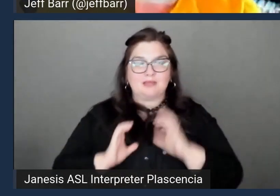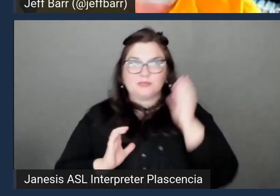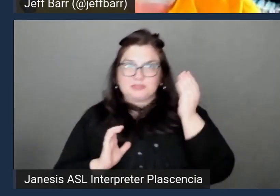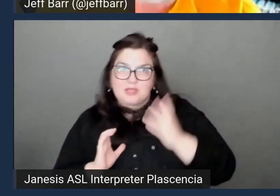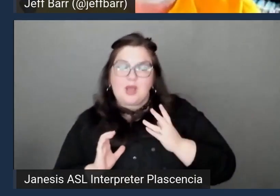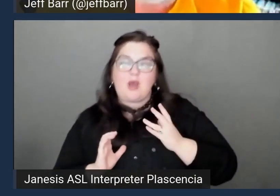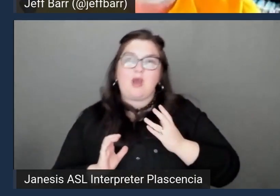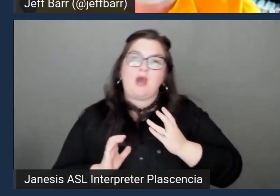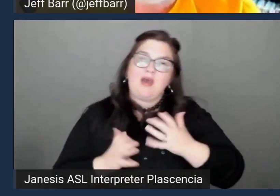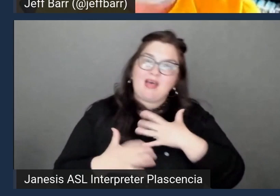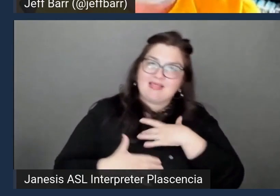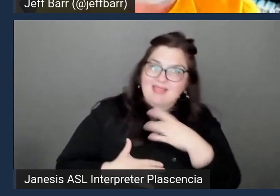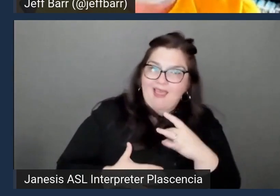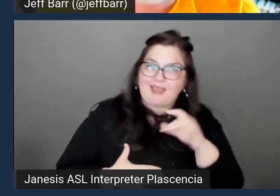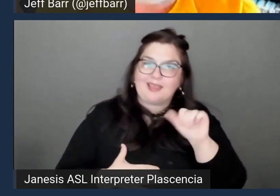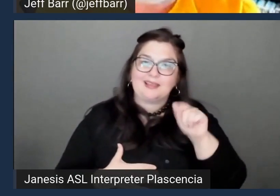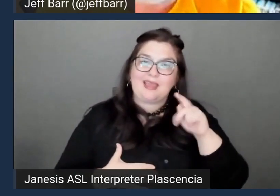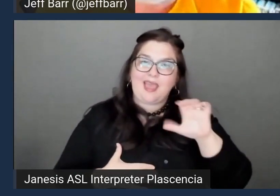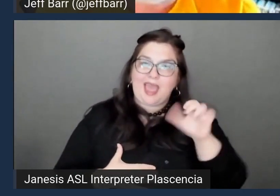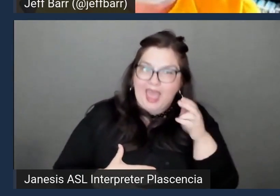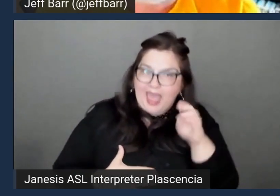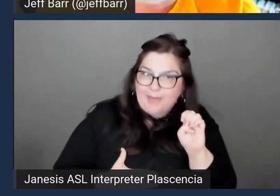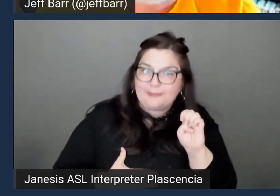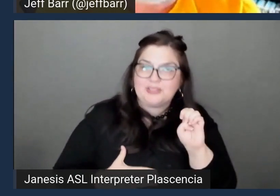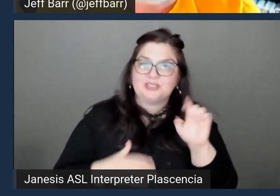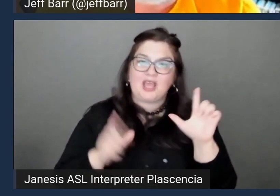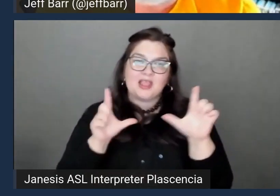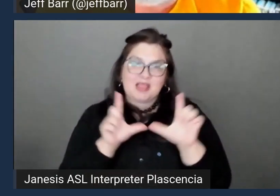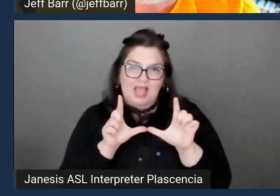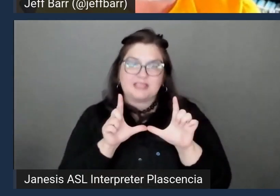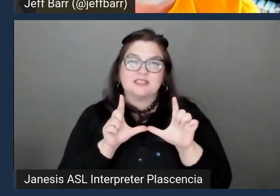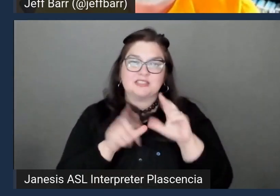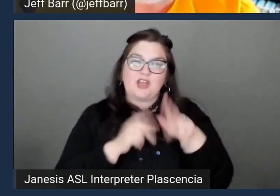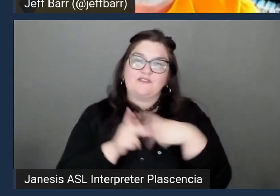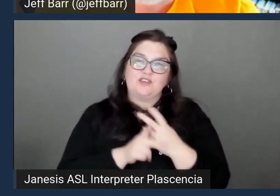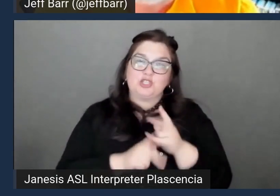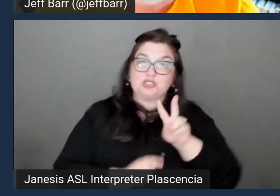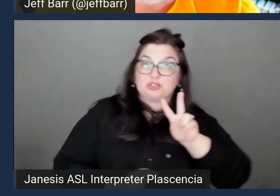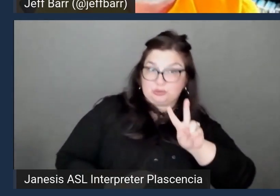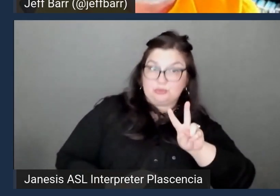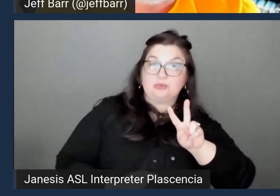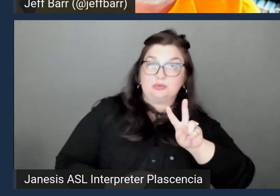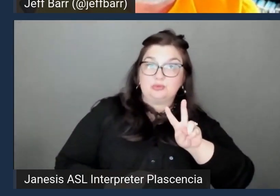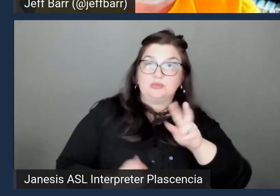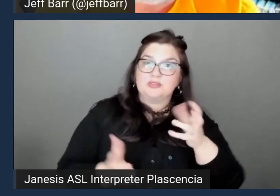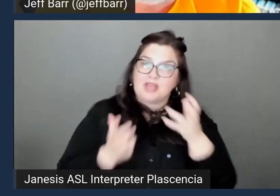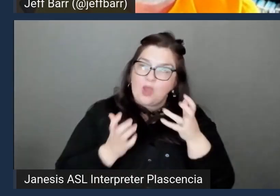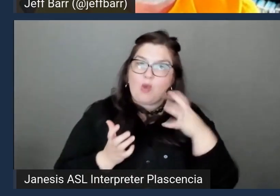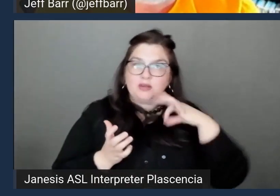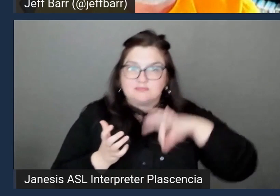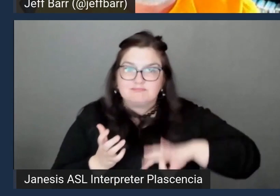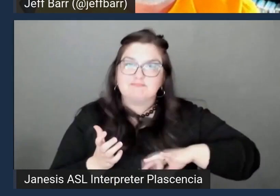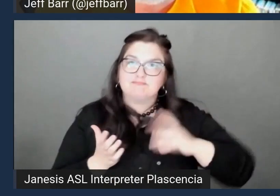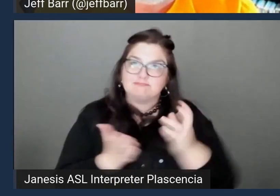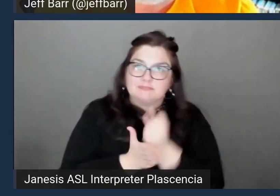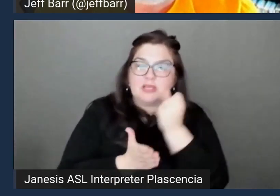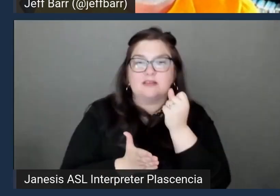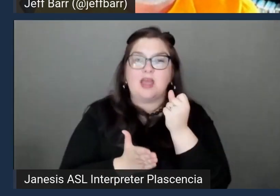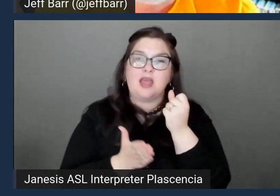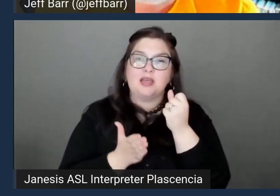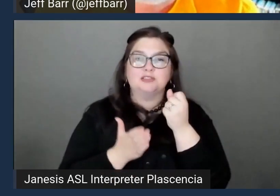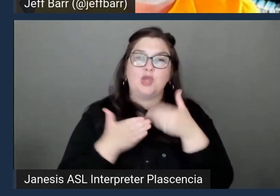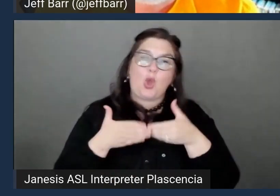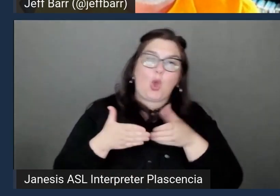source Apache license version 2. They want to be able to take advantage of the open source community, the open